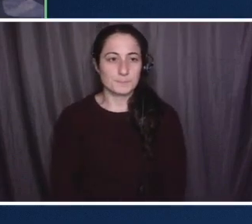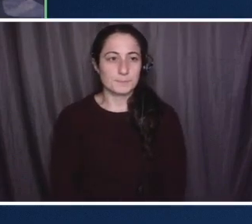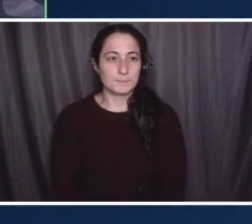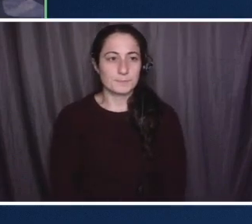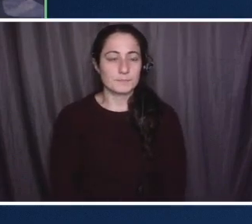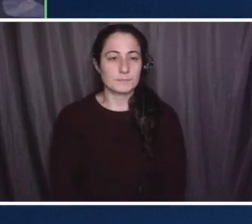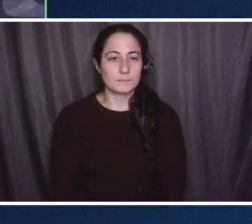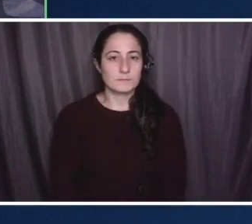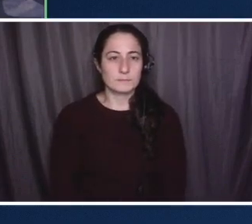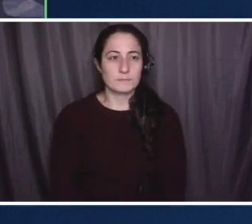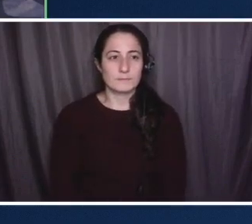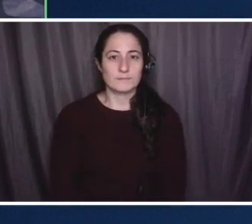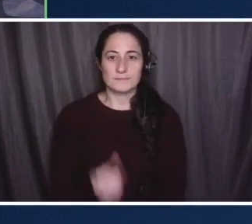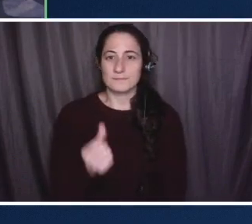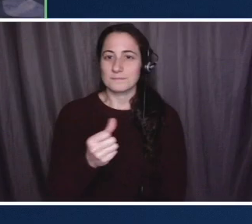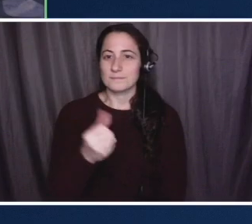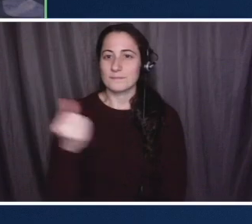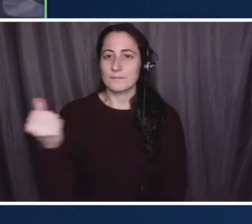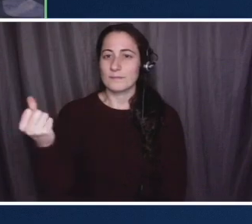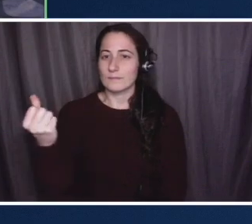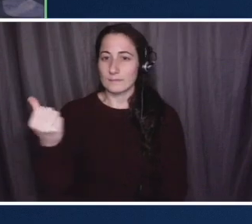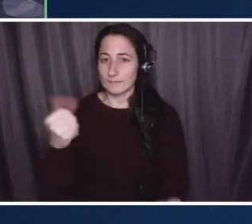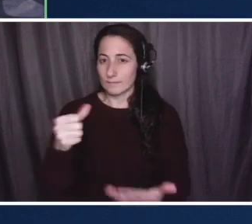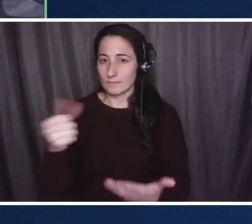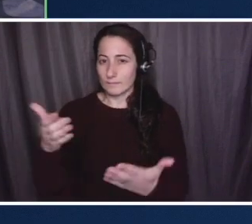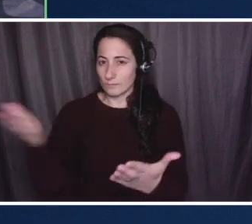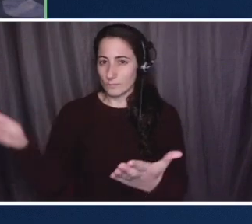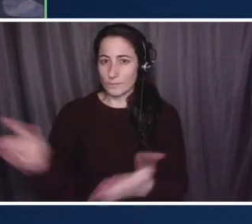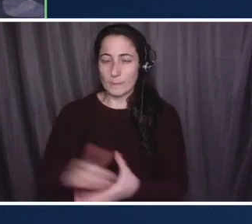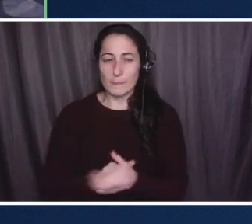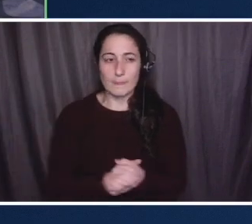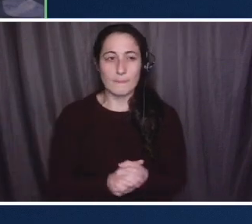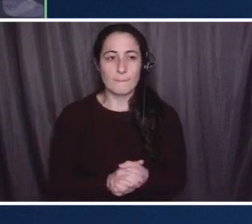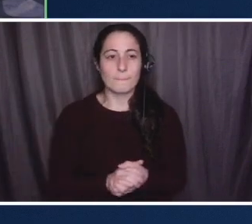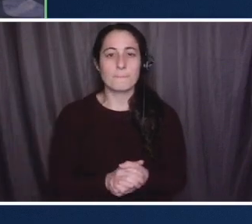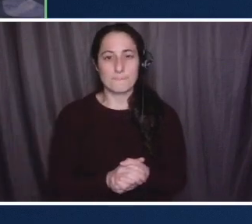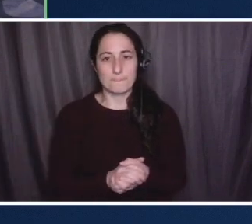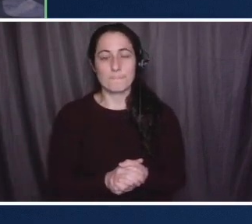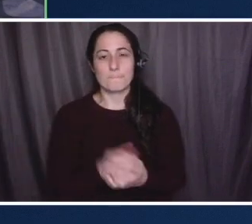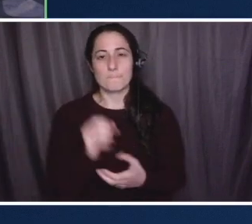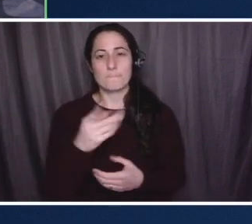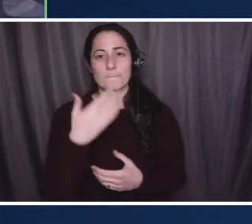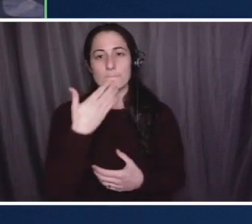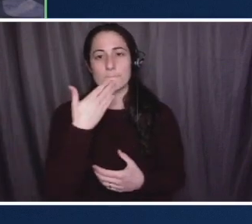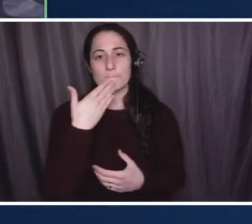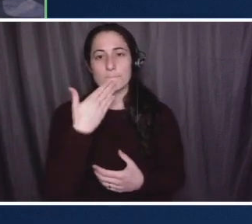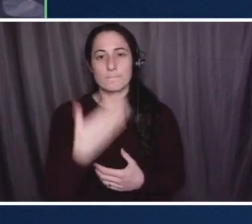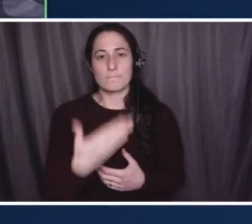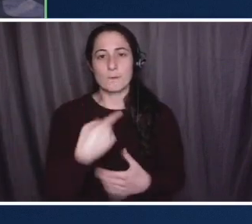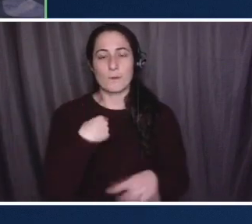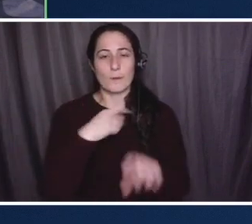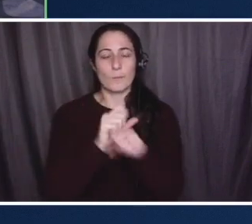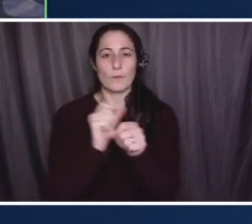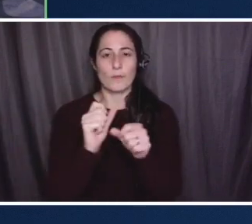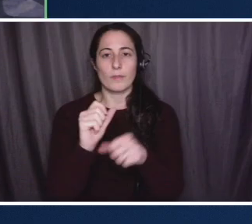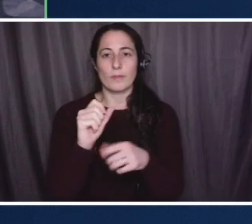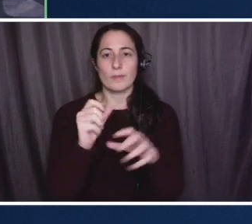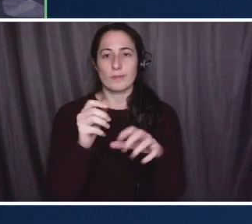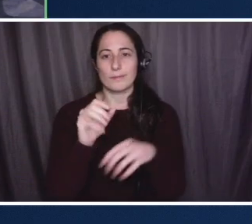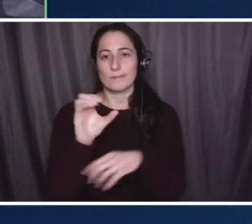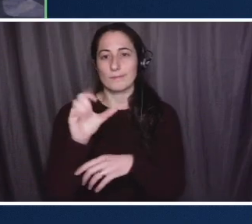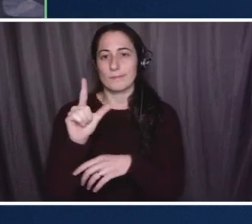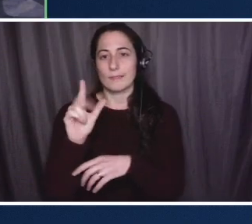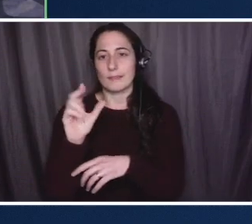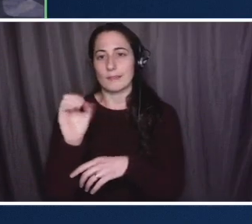Anyone on this side of the room? Thank you. Simon Conte with the Cloudburst Group. First of all, my thanks and compliments